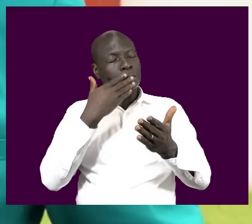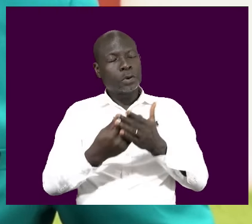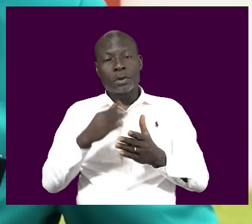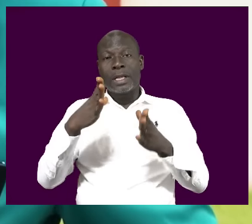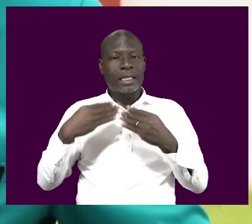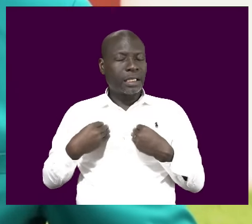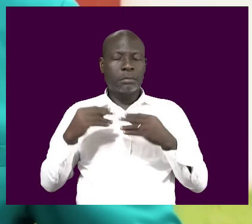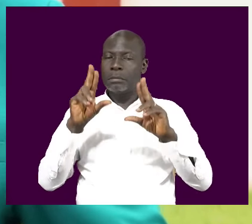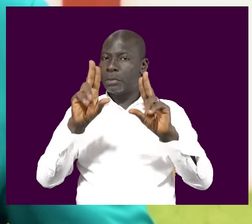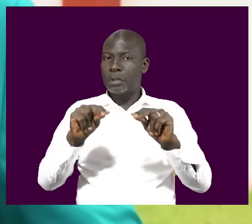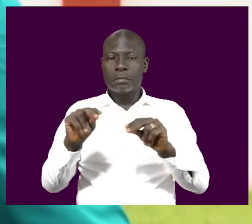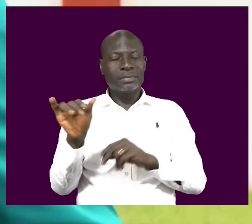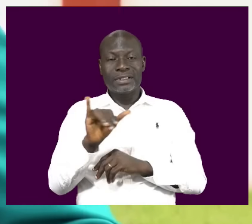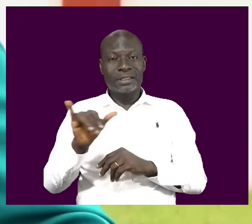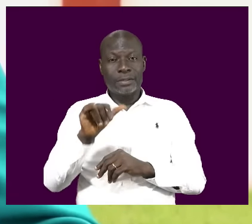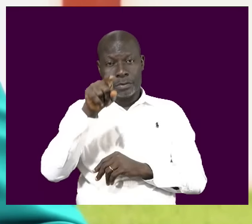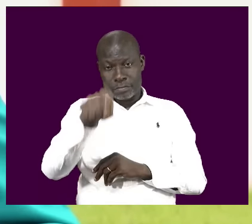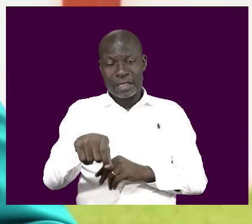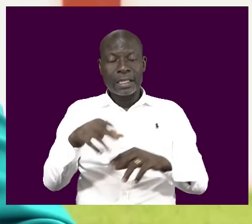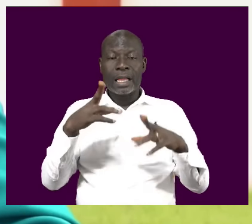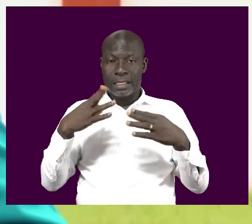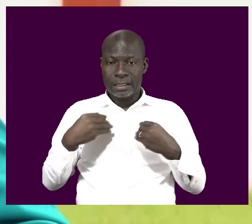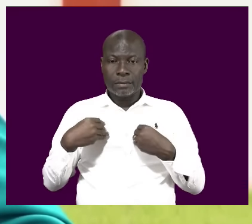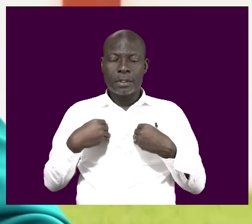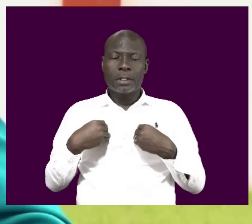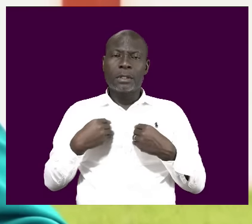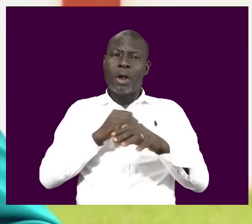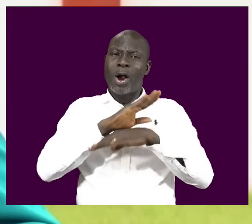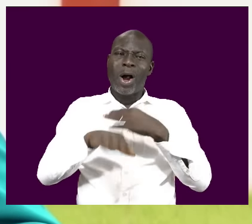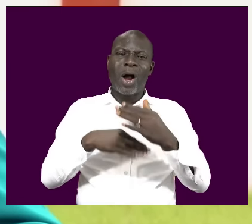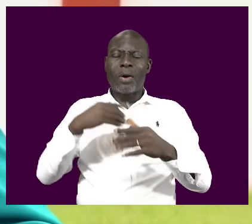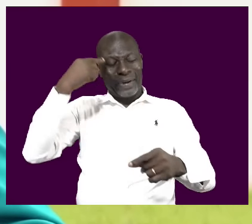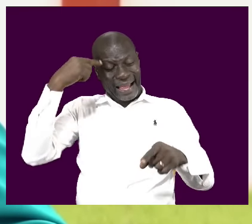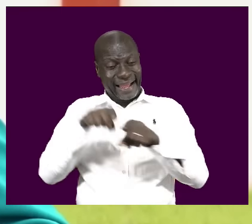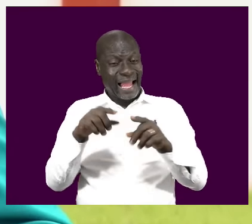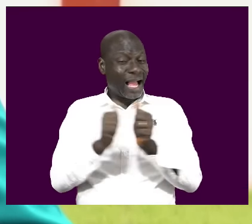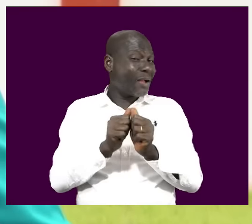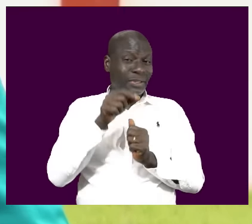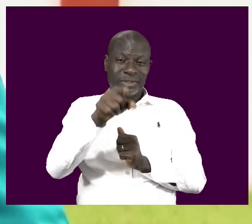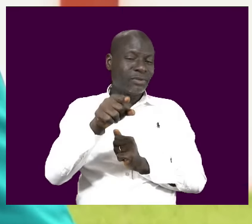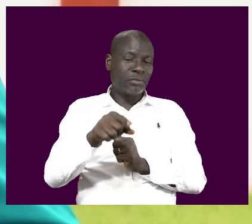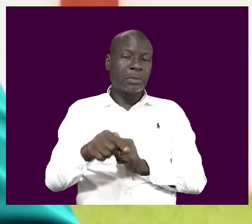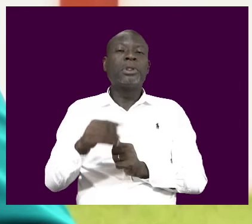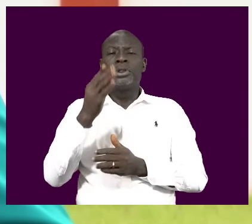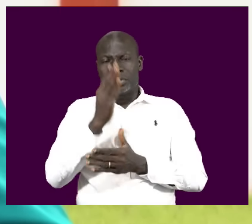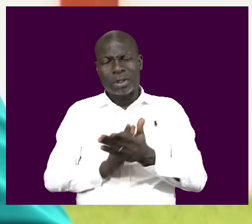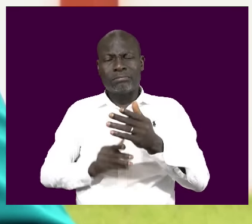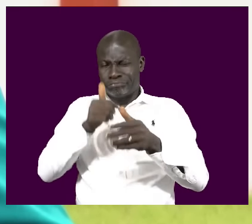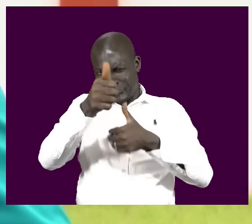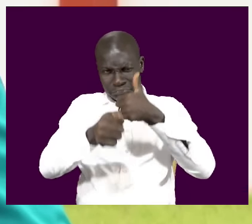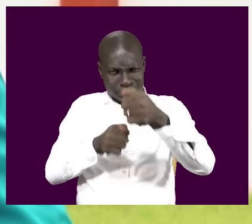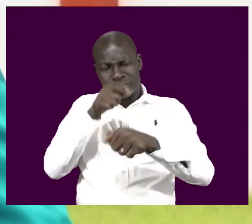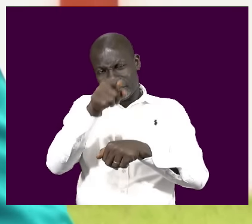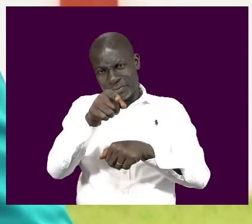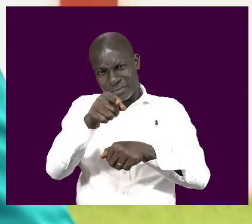here, for some no tutrim. And yan no crap. So be I no by a drink. A binum bed do what them.